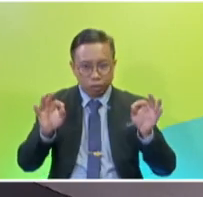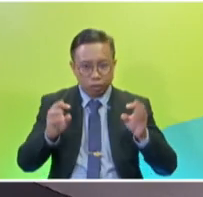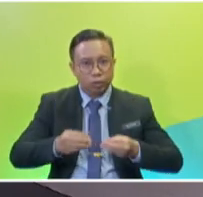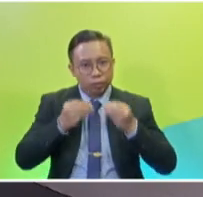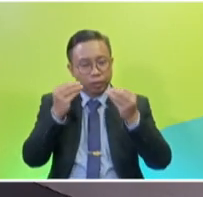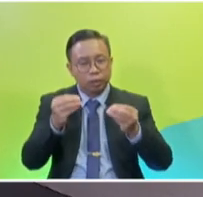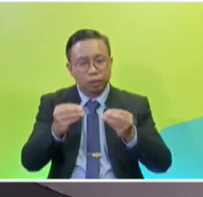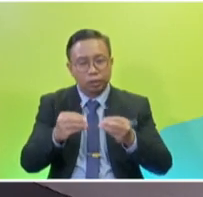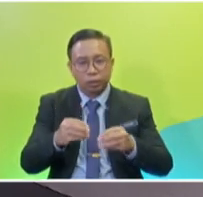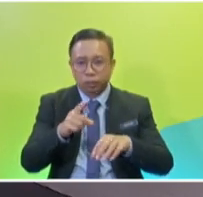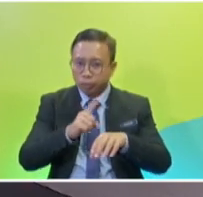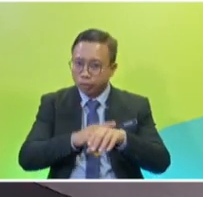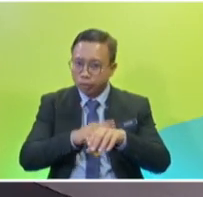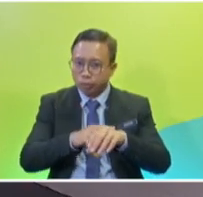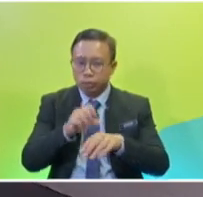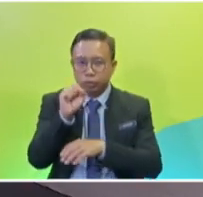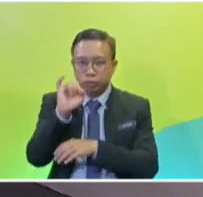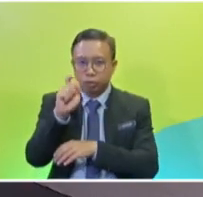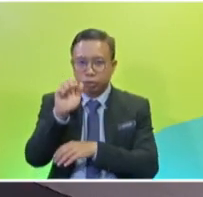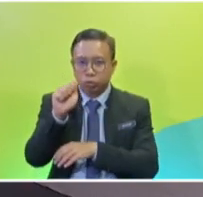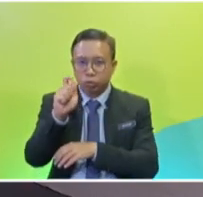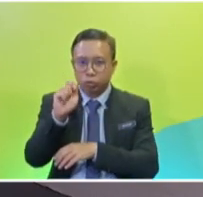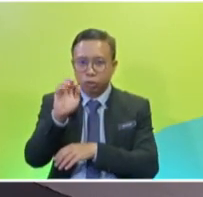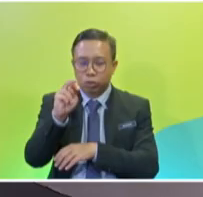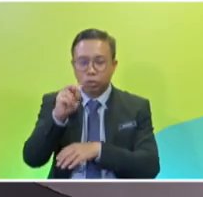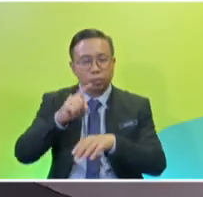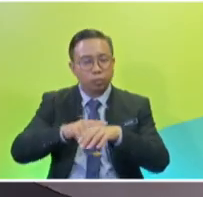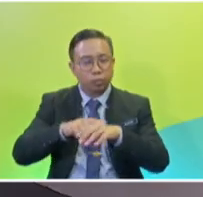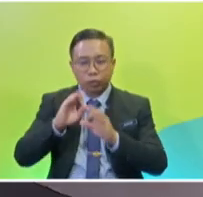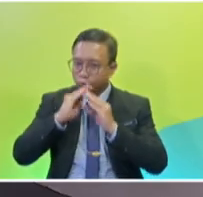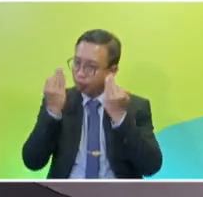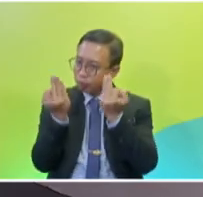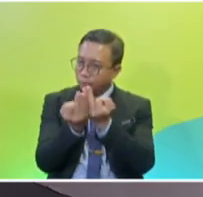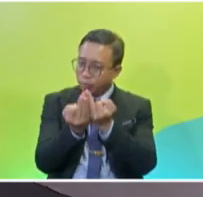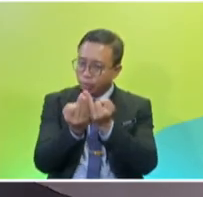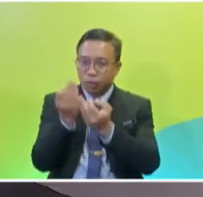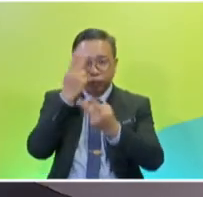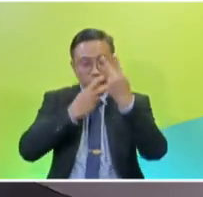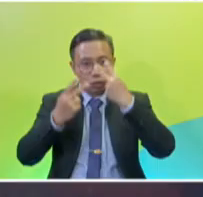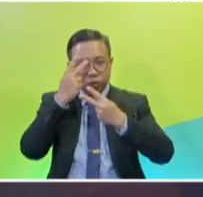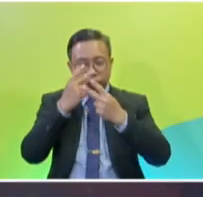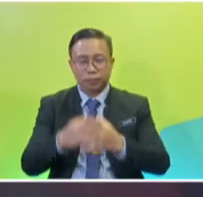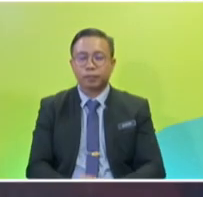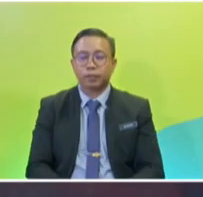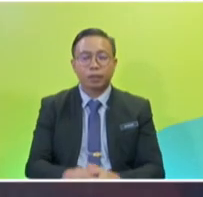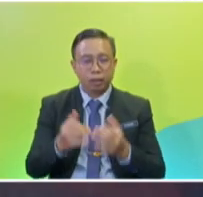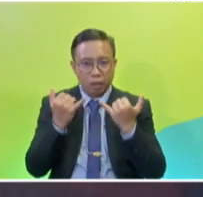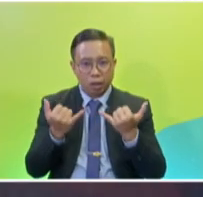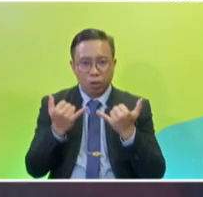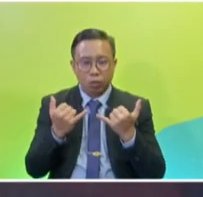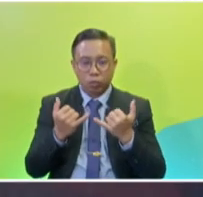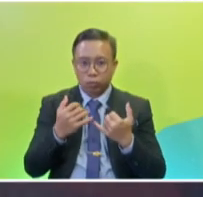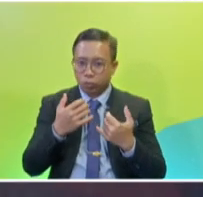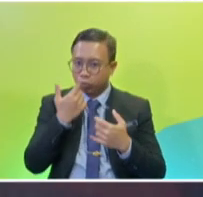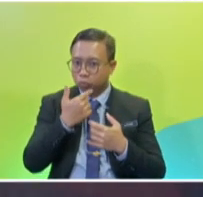situation, the same situation, mm-hmm, that is going for a family vacation. All right, so now, girls and boys, if you're ready, mm-hmm,